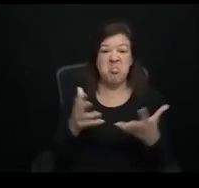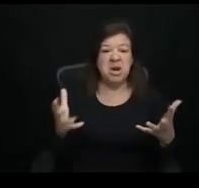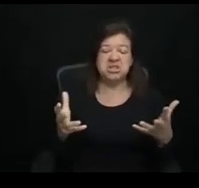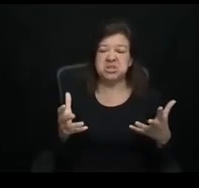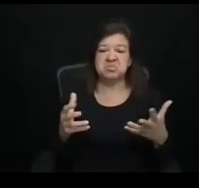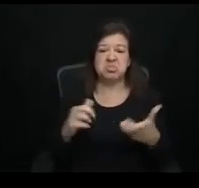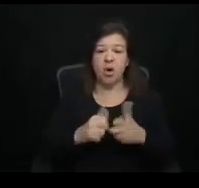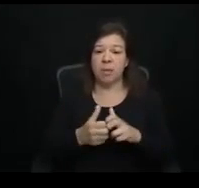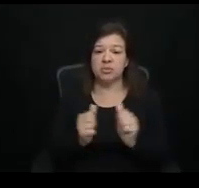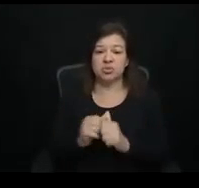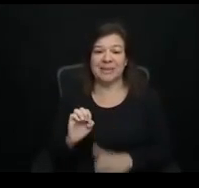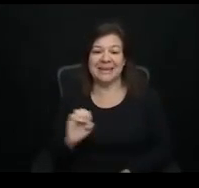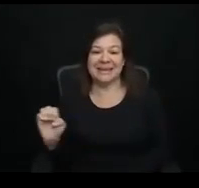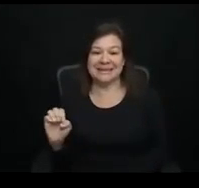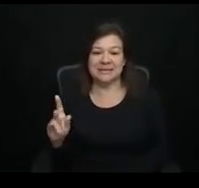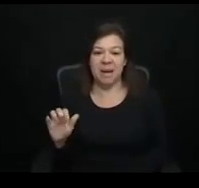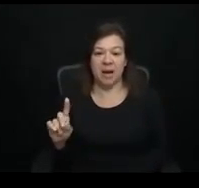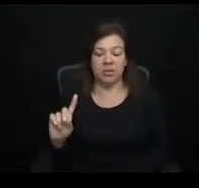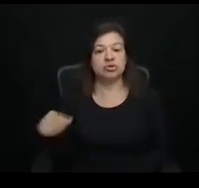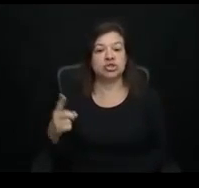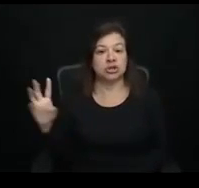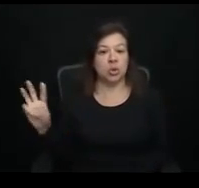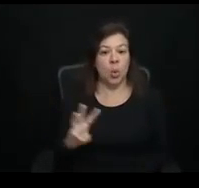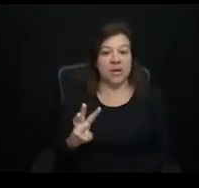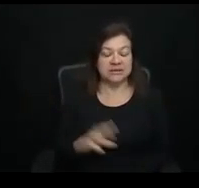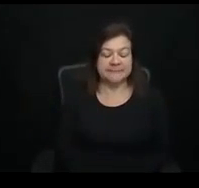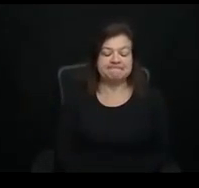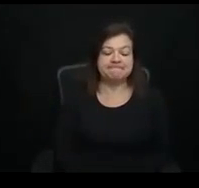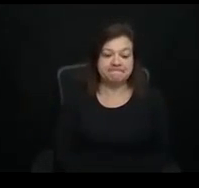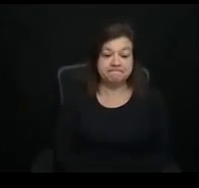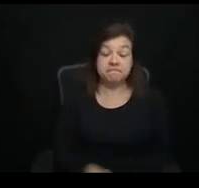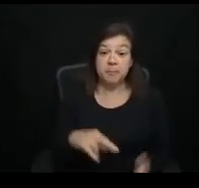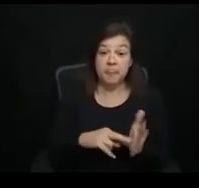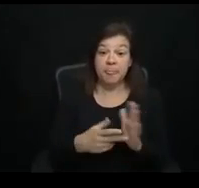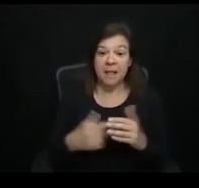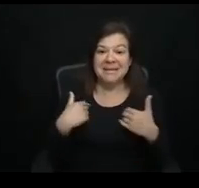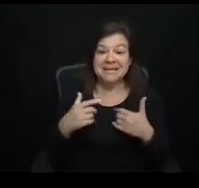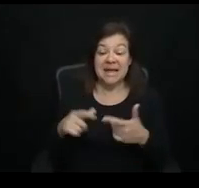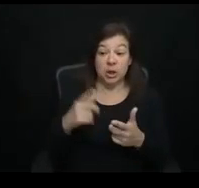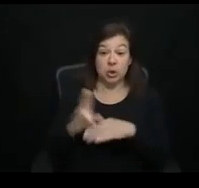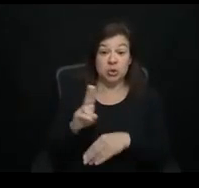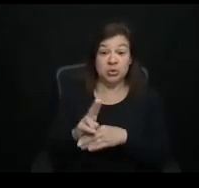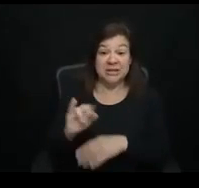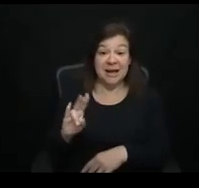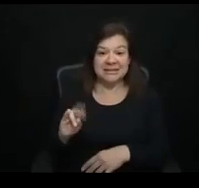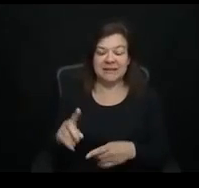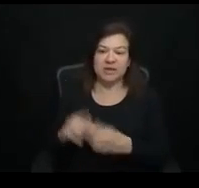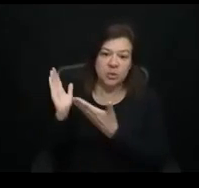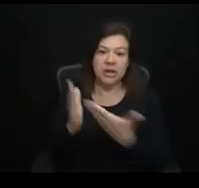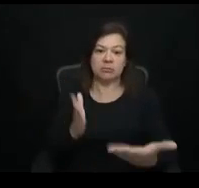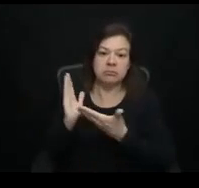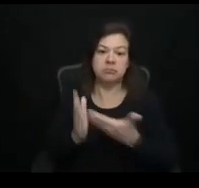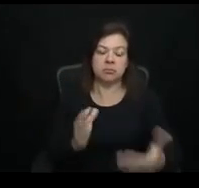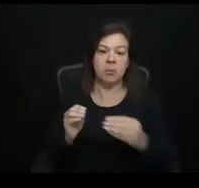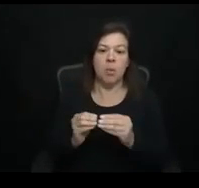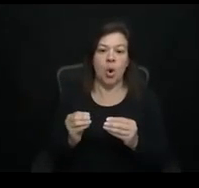currently. Also, with that being said, it gives us an opportunity to be able to move fire crews quickly through the canyon,